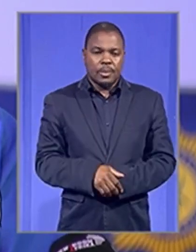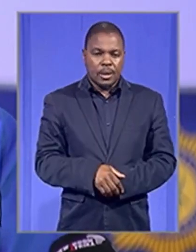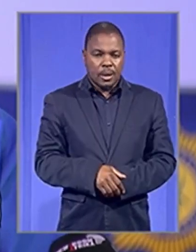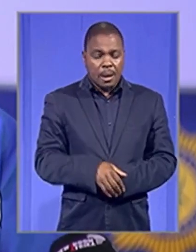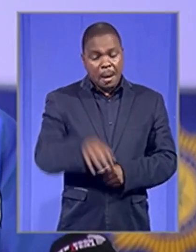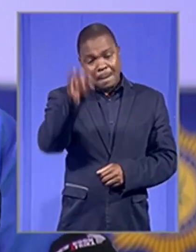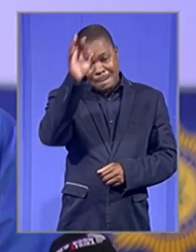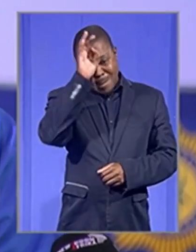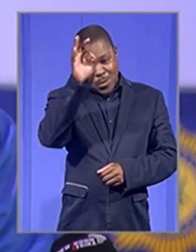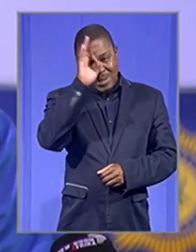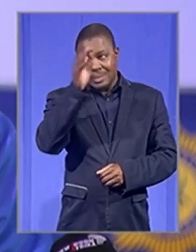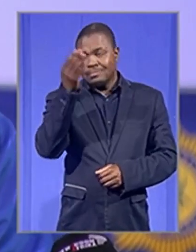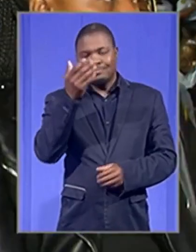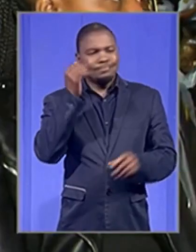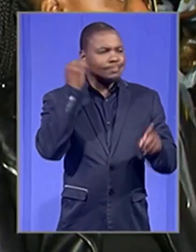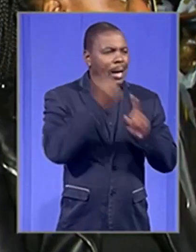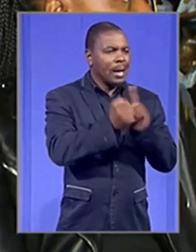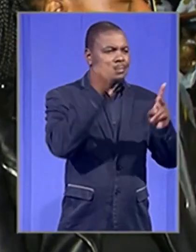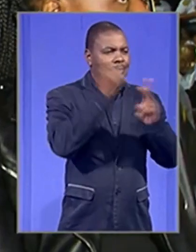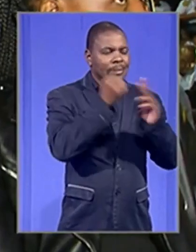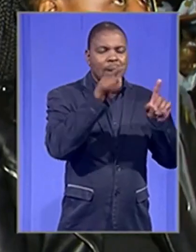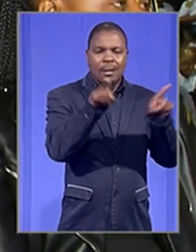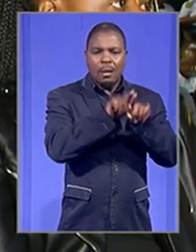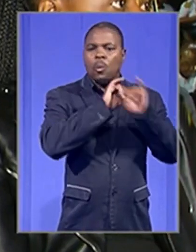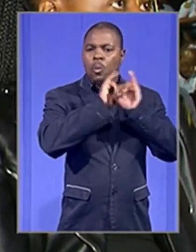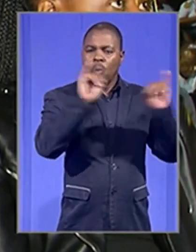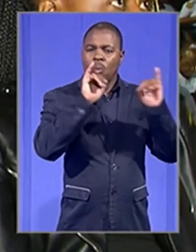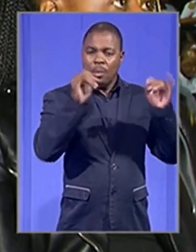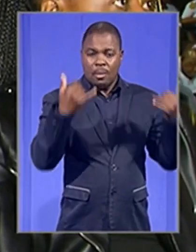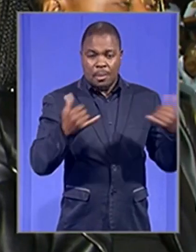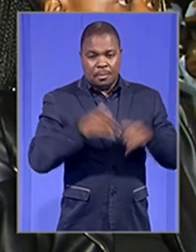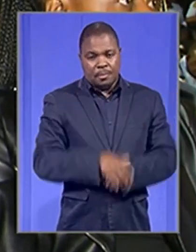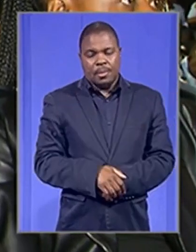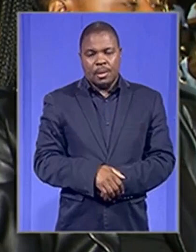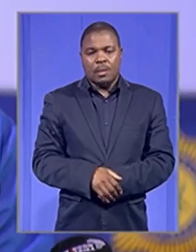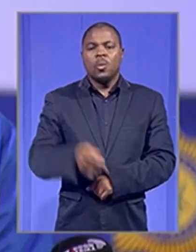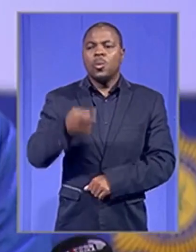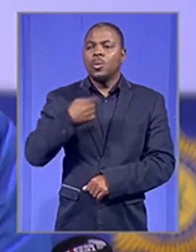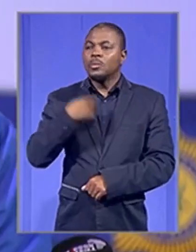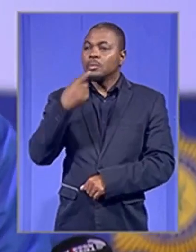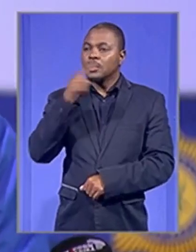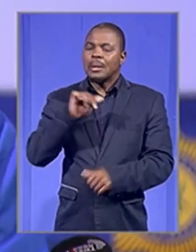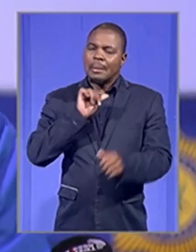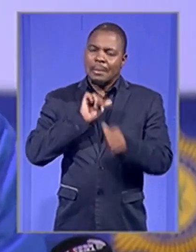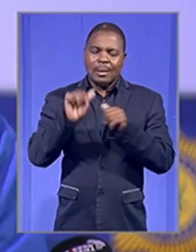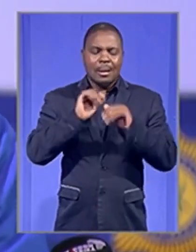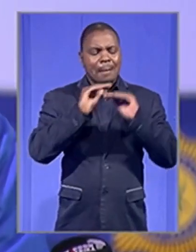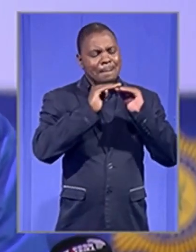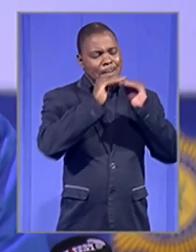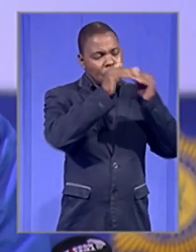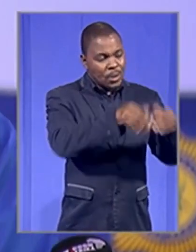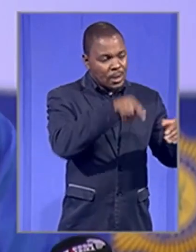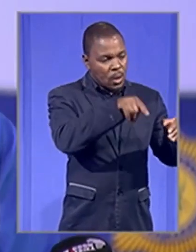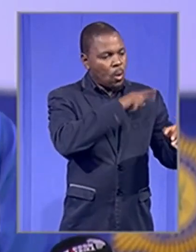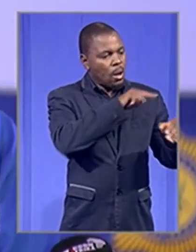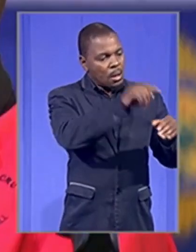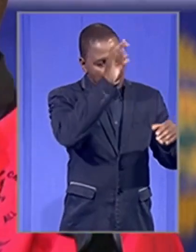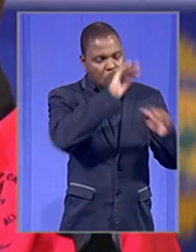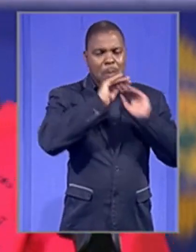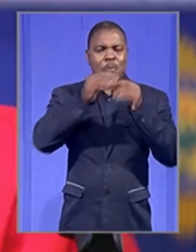police officers, it has become a pandemic now. We are saying, let us protect our